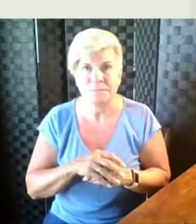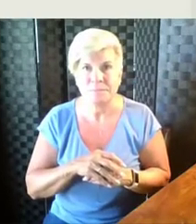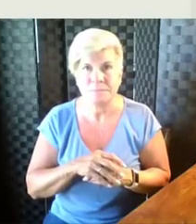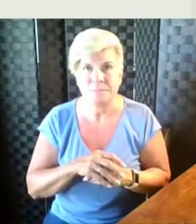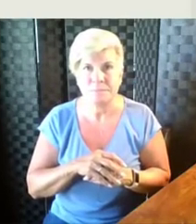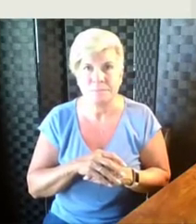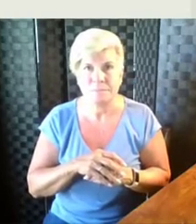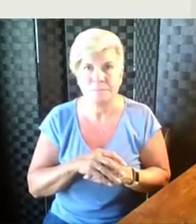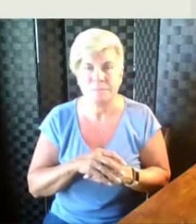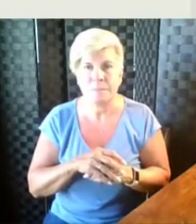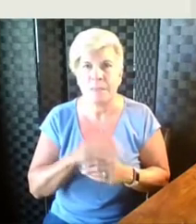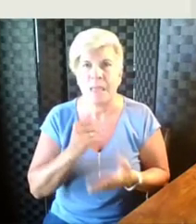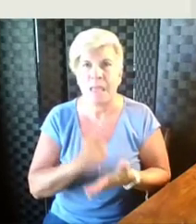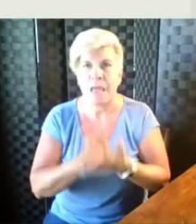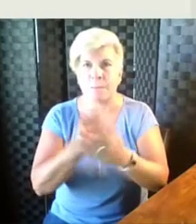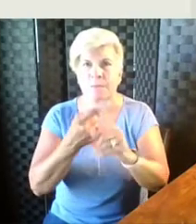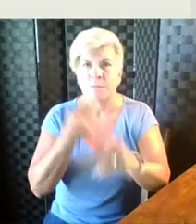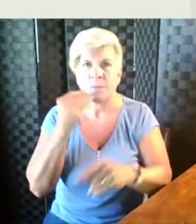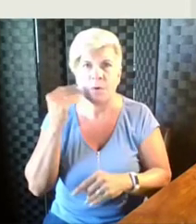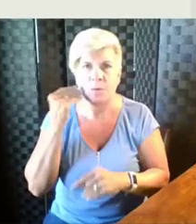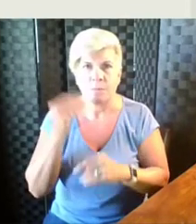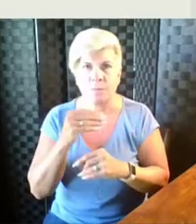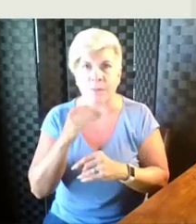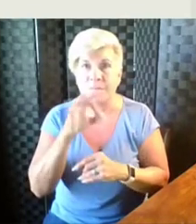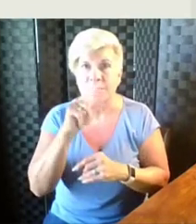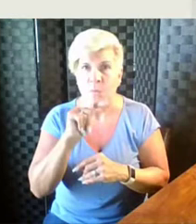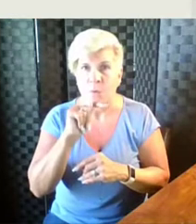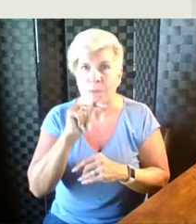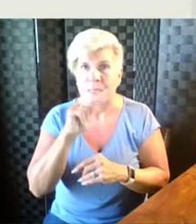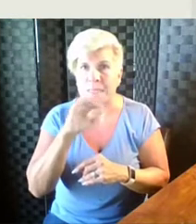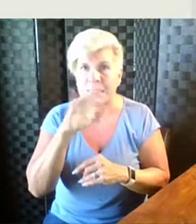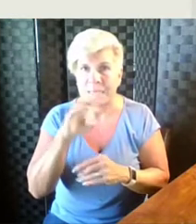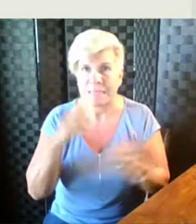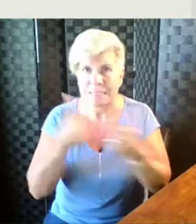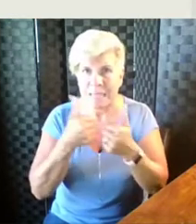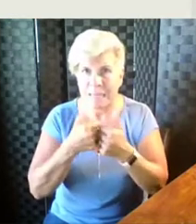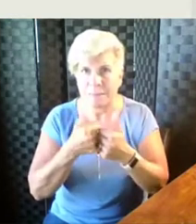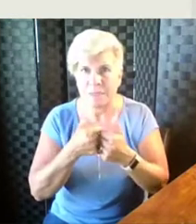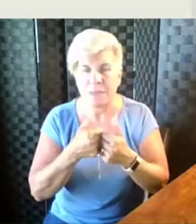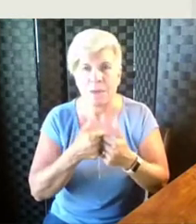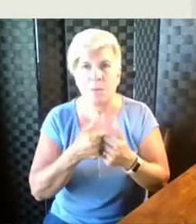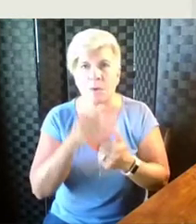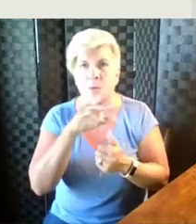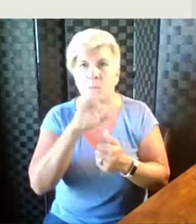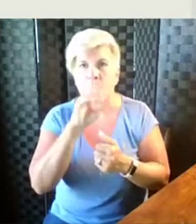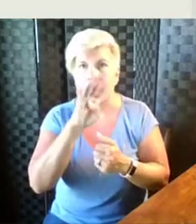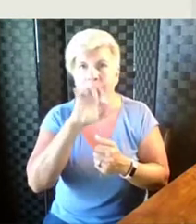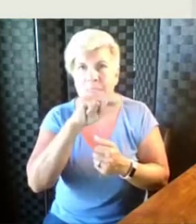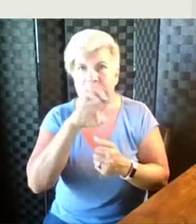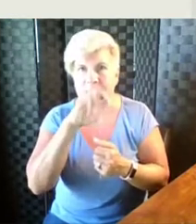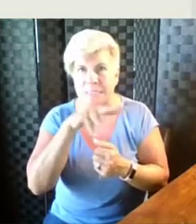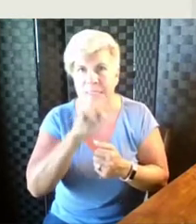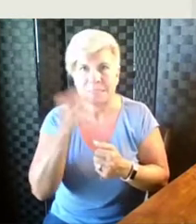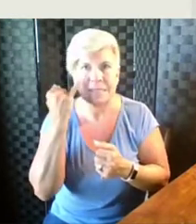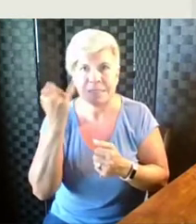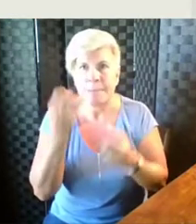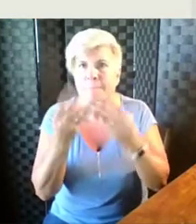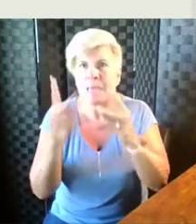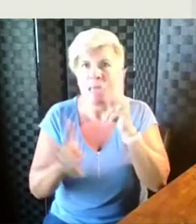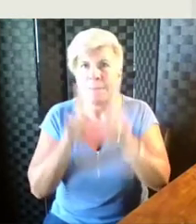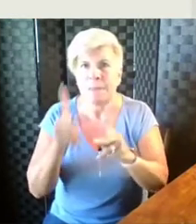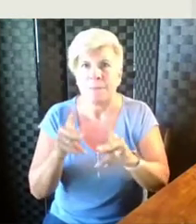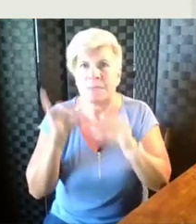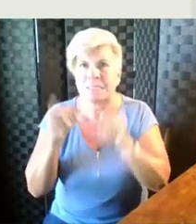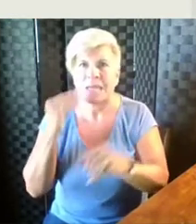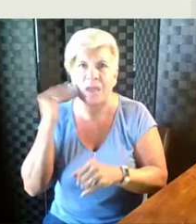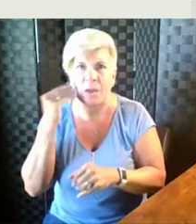Let's keep reading. Helping from home. The Fortnite games were Robinson's idea. Many people are staying